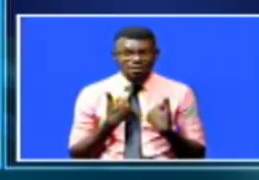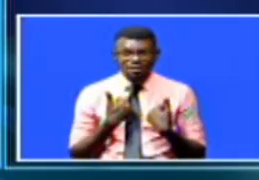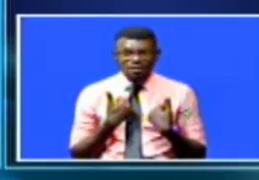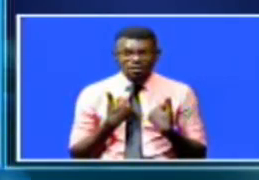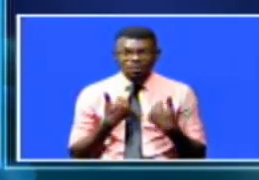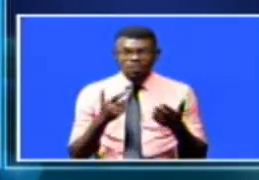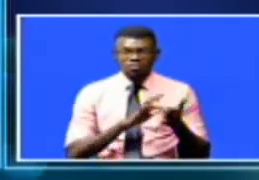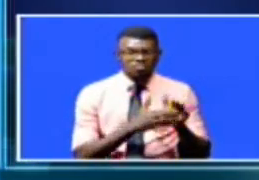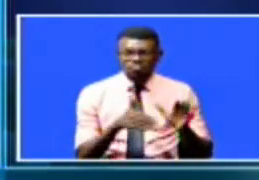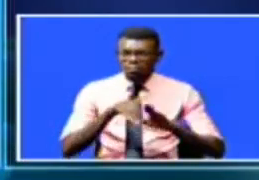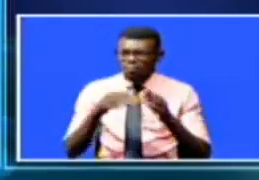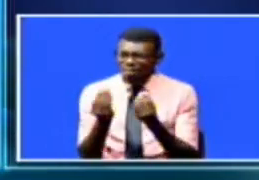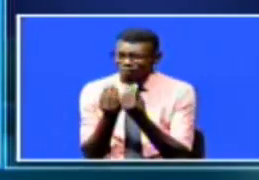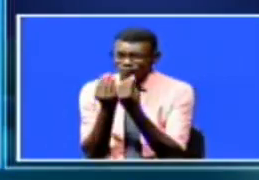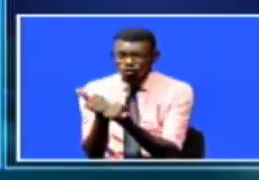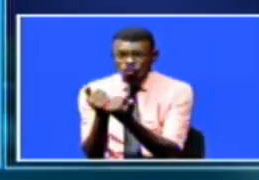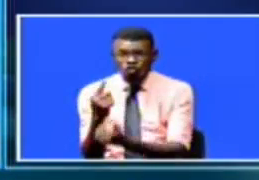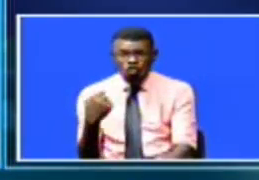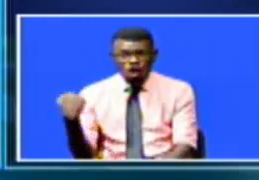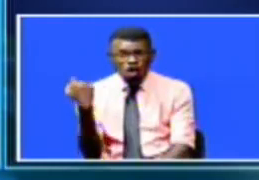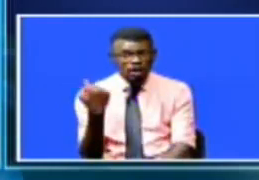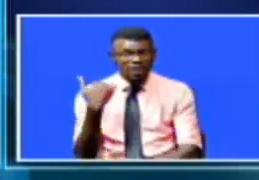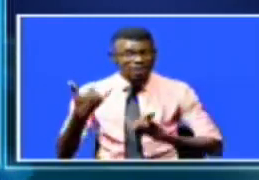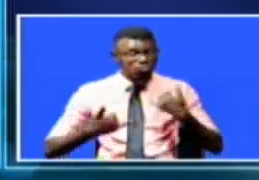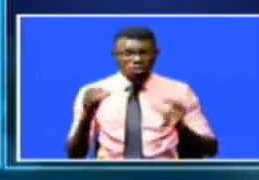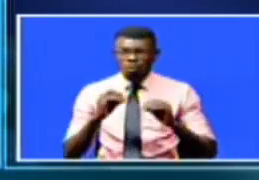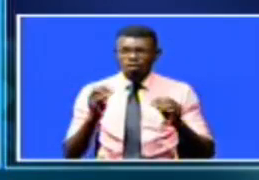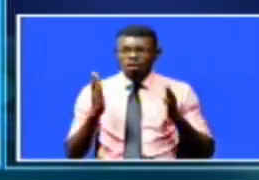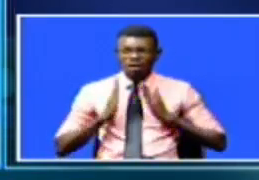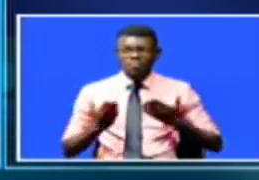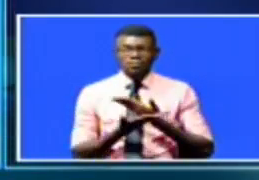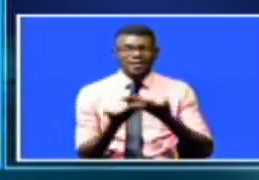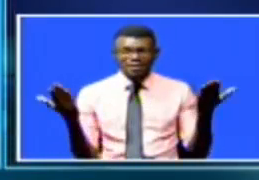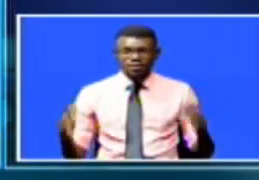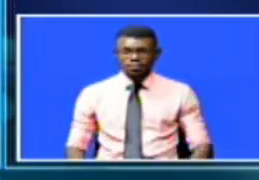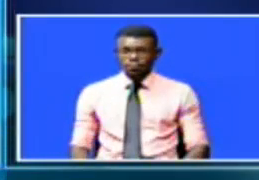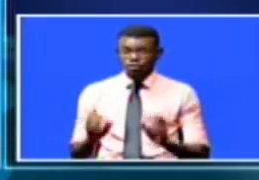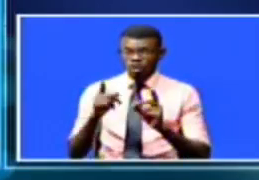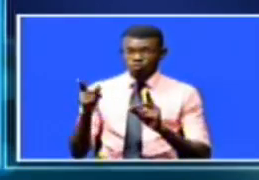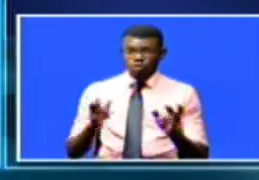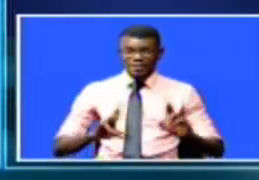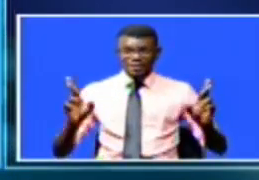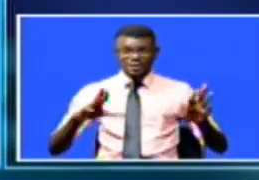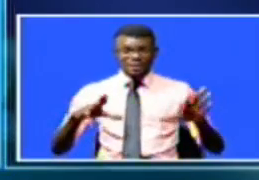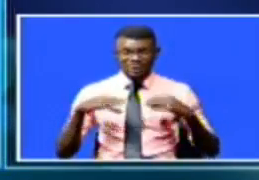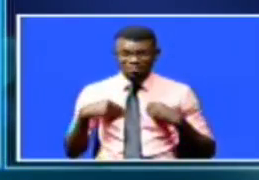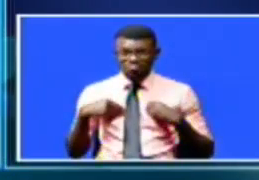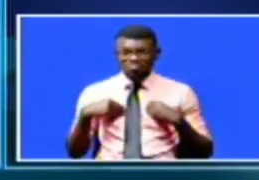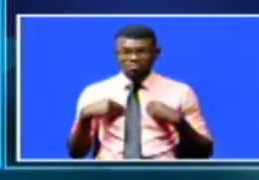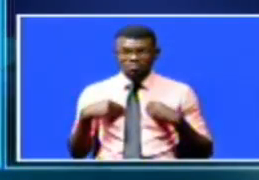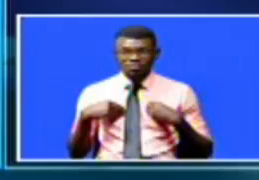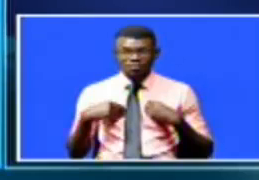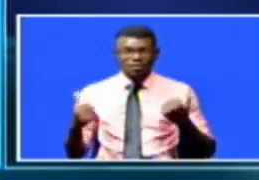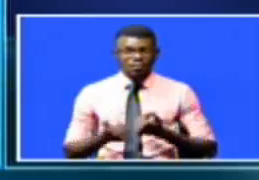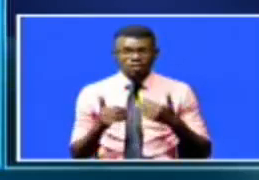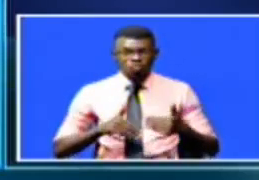not preserved for a few. You know, anyone can be. Okay. Are you willing to accept this if the process goes